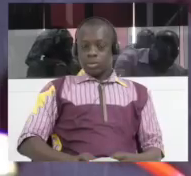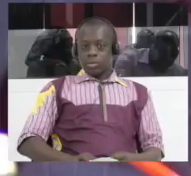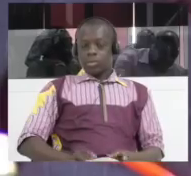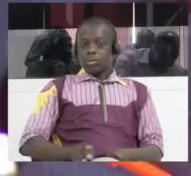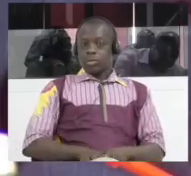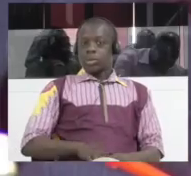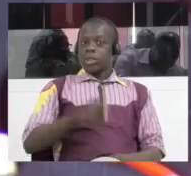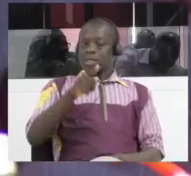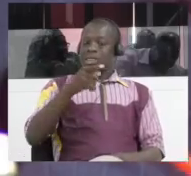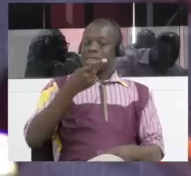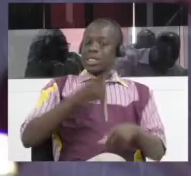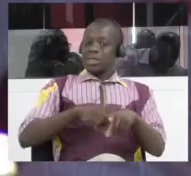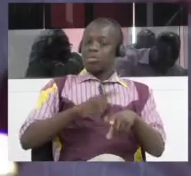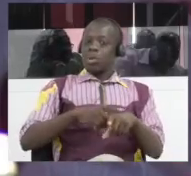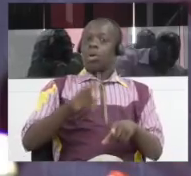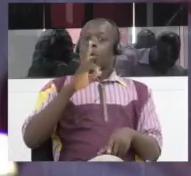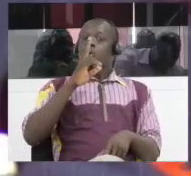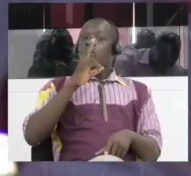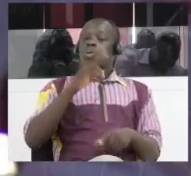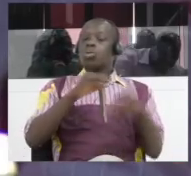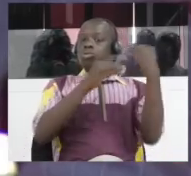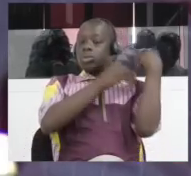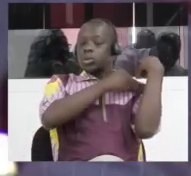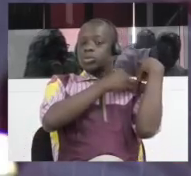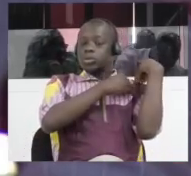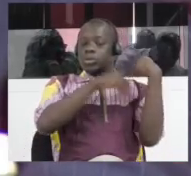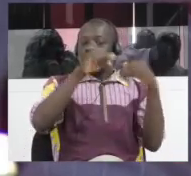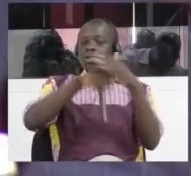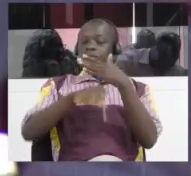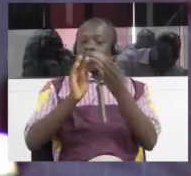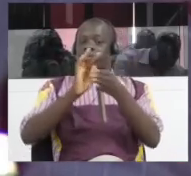At this stage, who was in charge of Fajara Barracks?